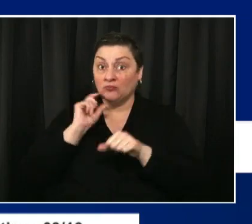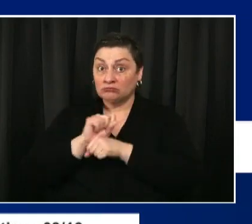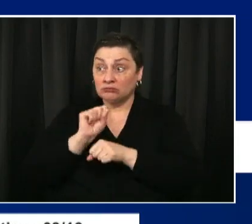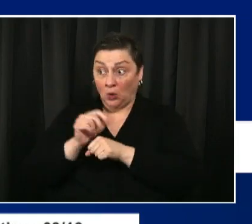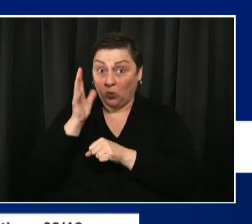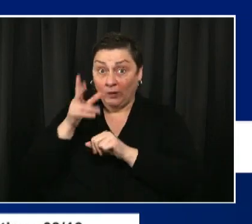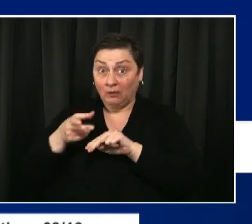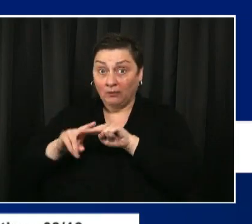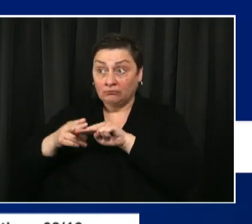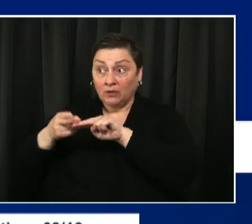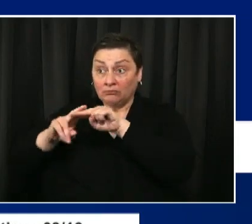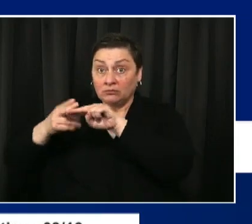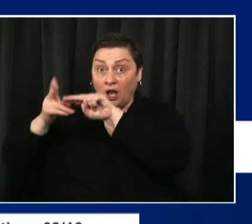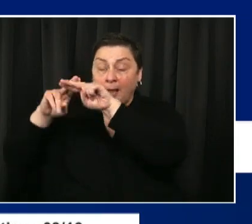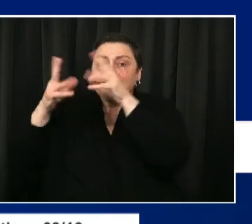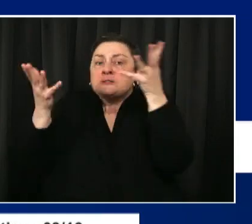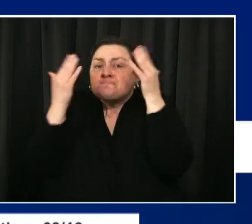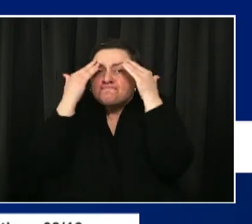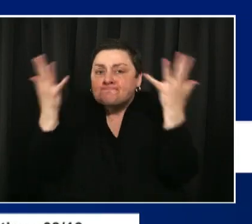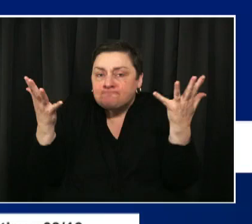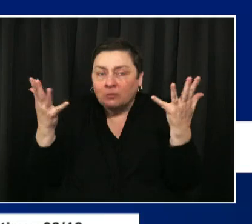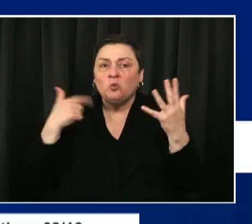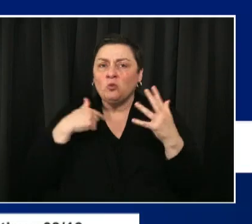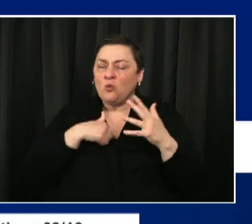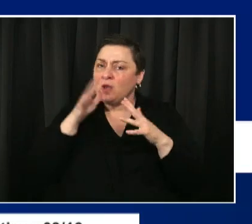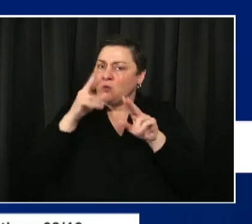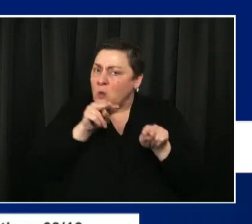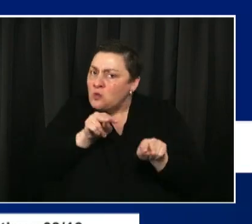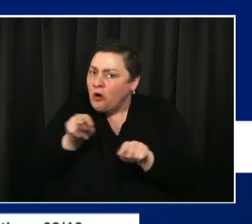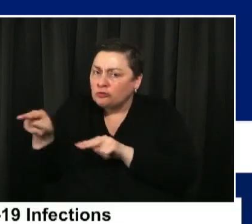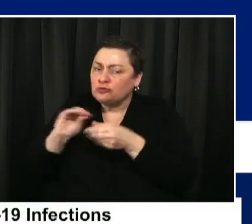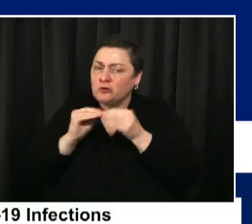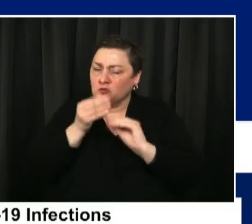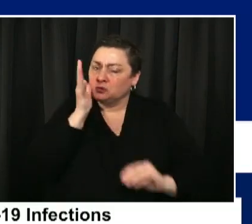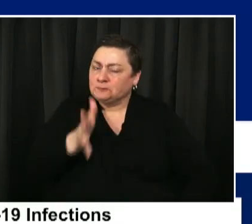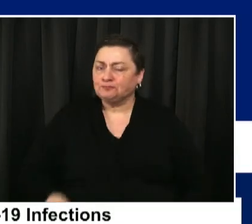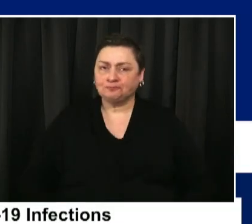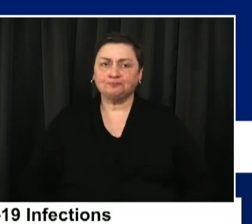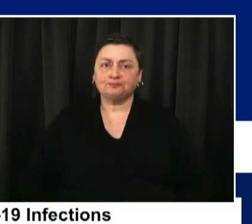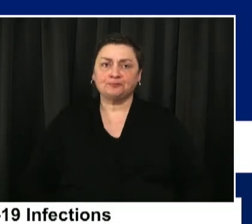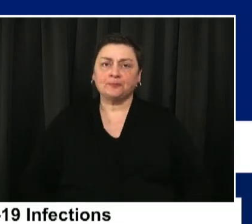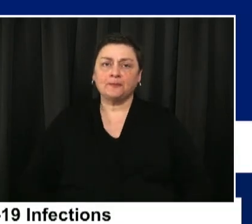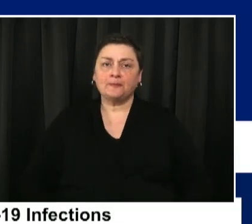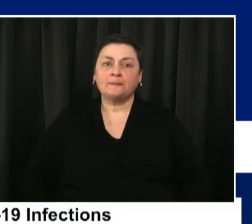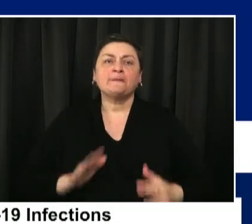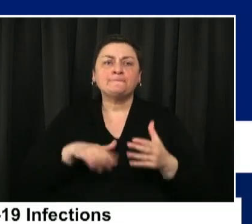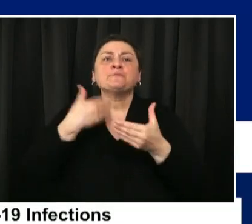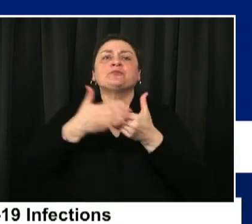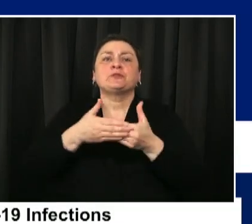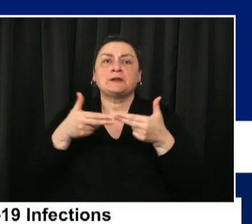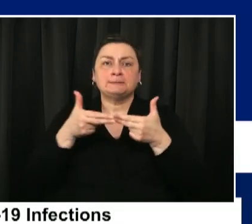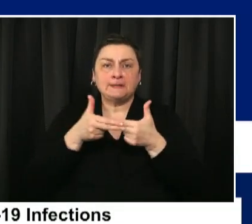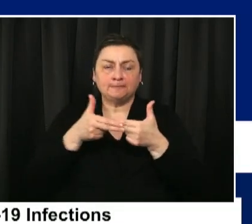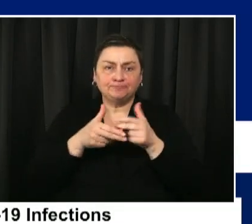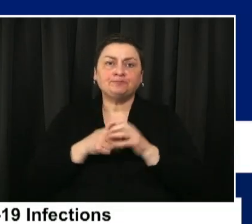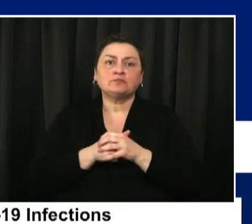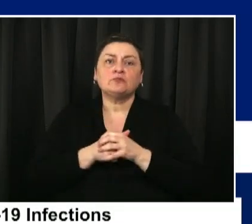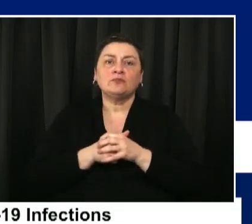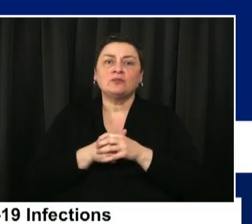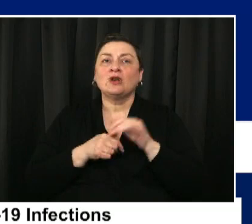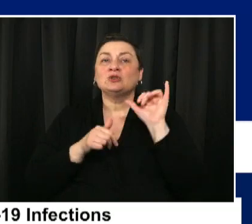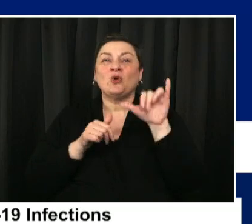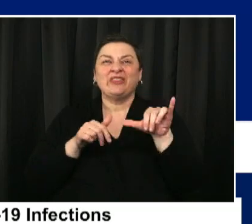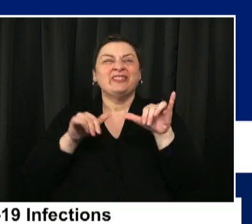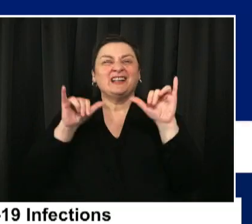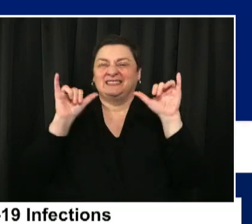can't answer at the moment. We need to keep watching. Next. So this is now this same